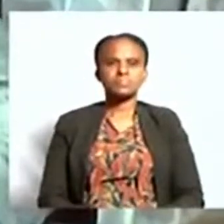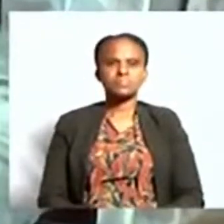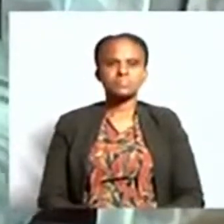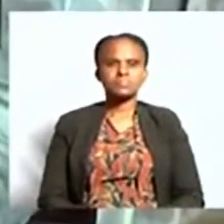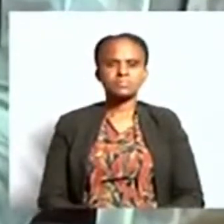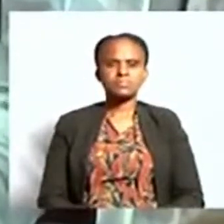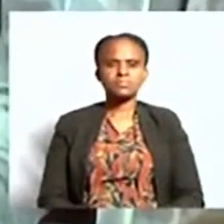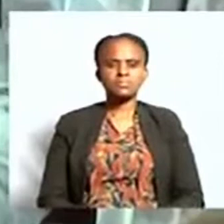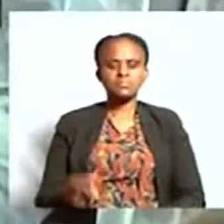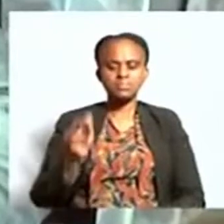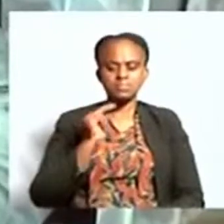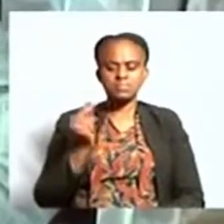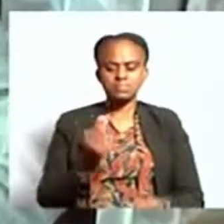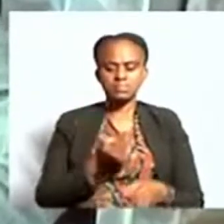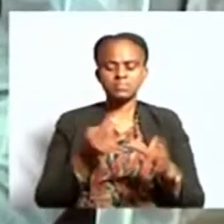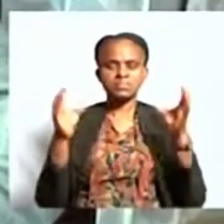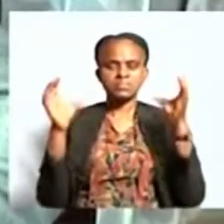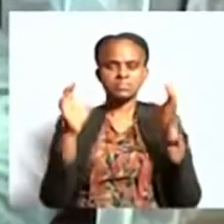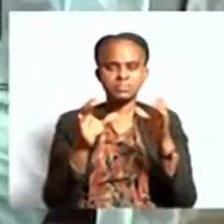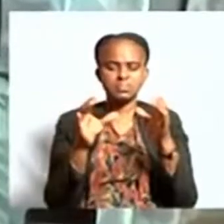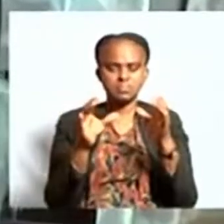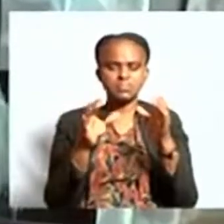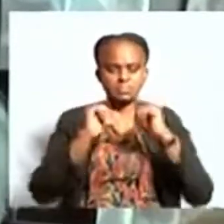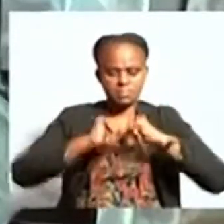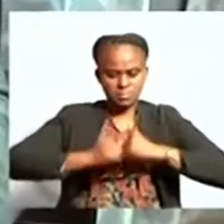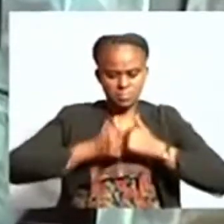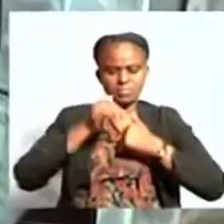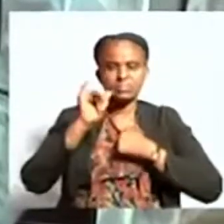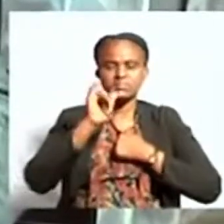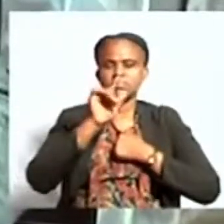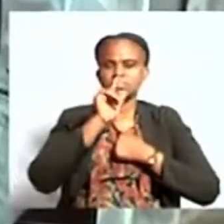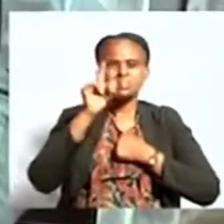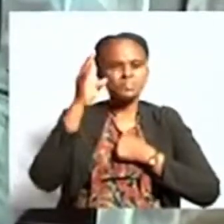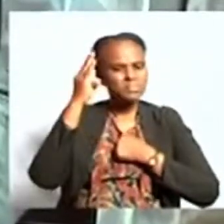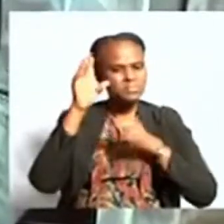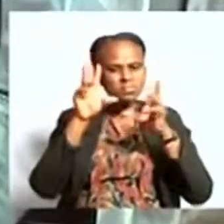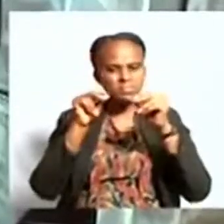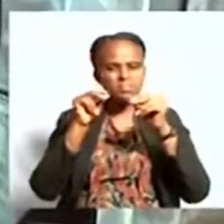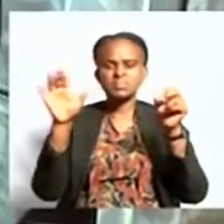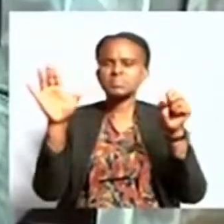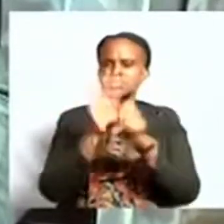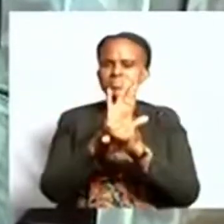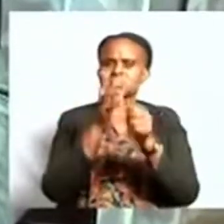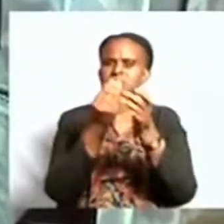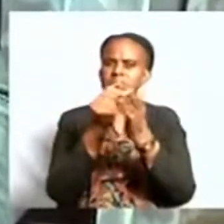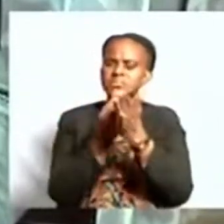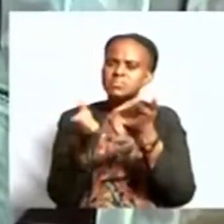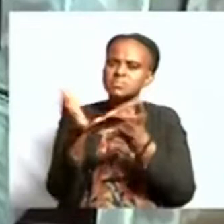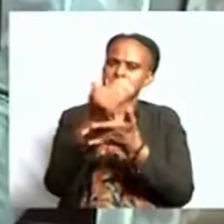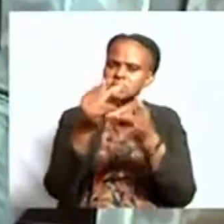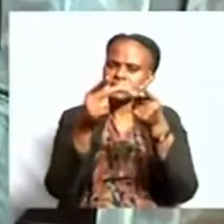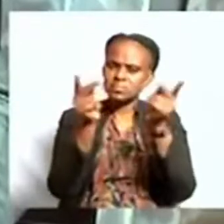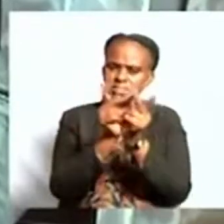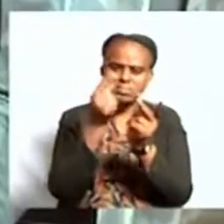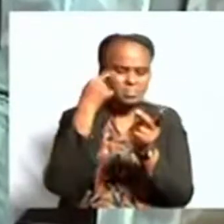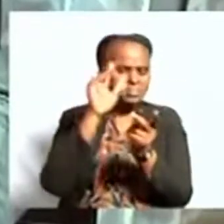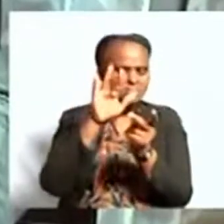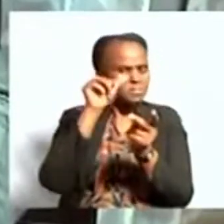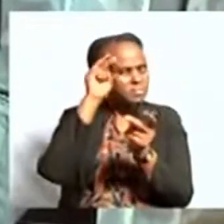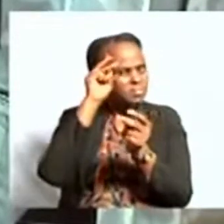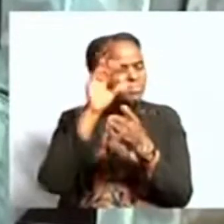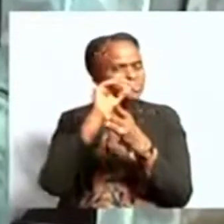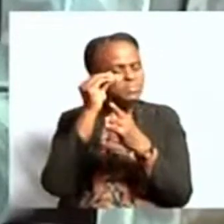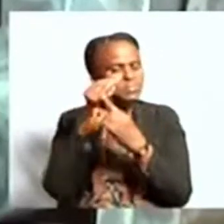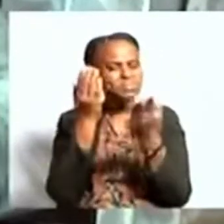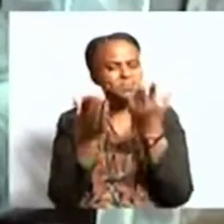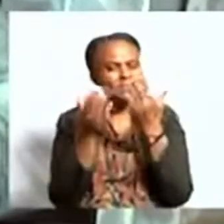I mean, as a committee, we take it that no full recovery was made. Is that the position of the ministry, or maybe